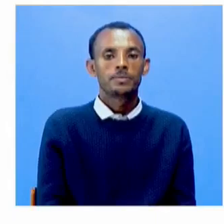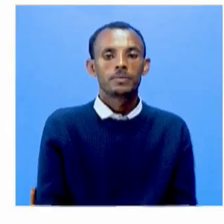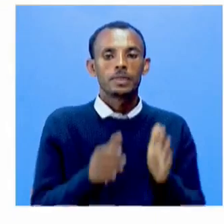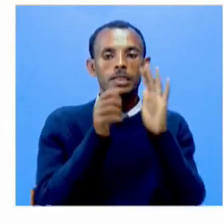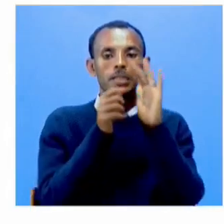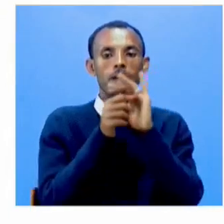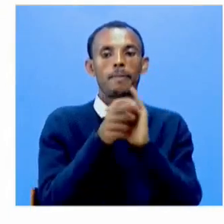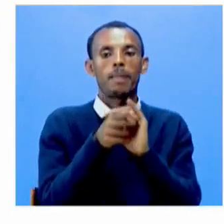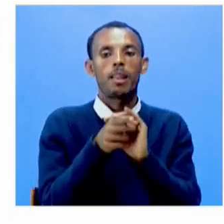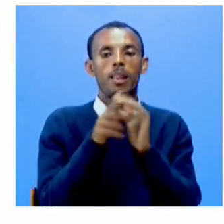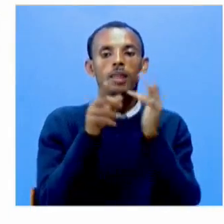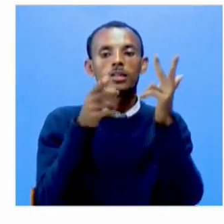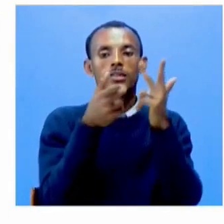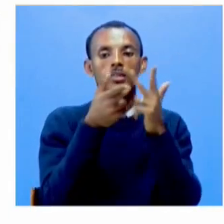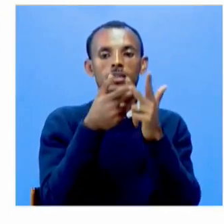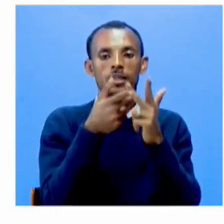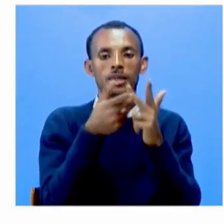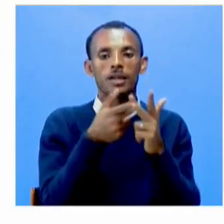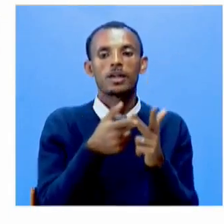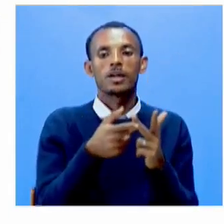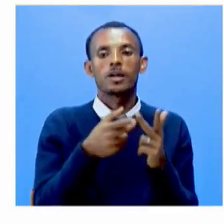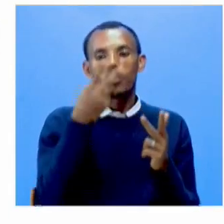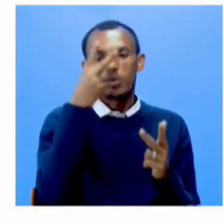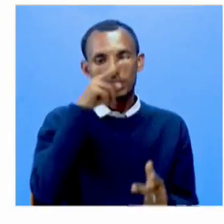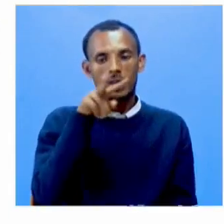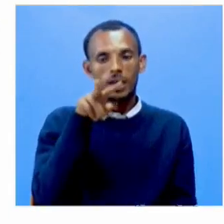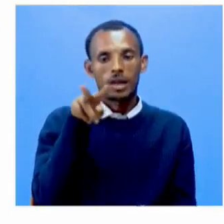Example 3. Consider